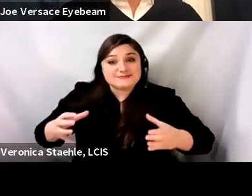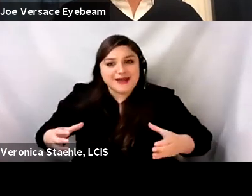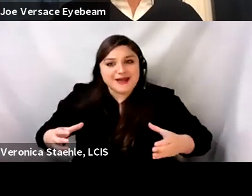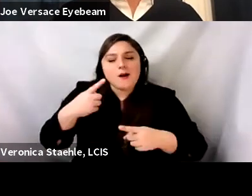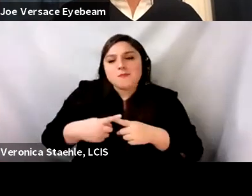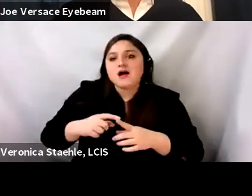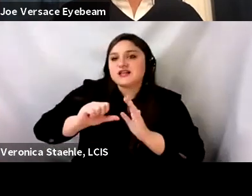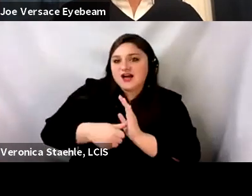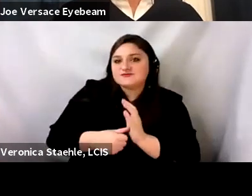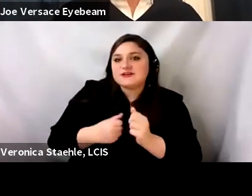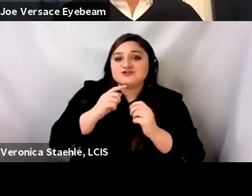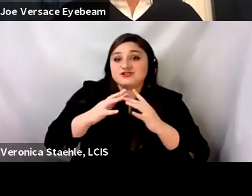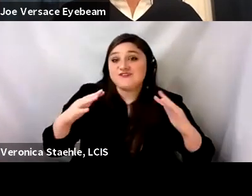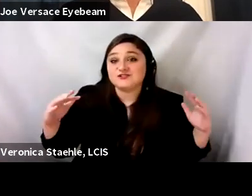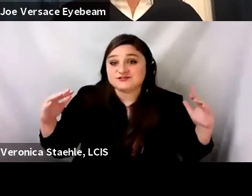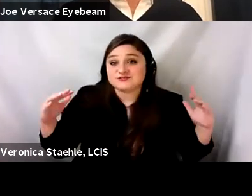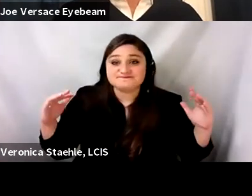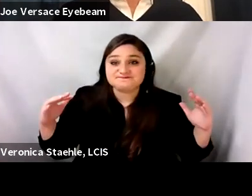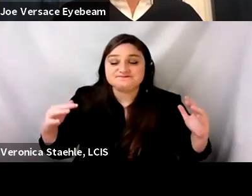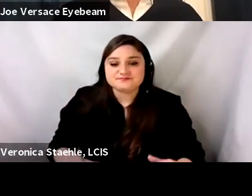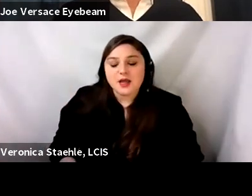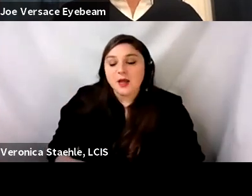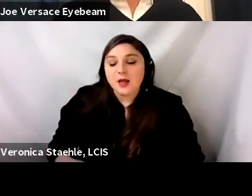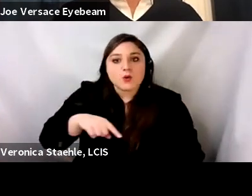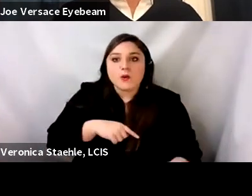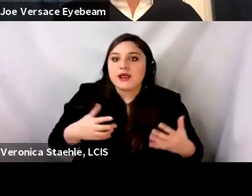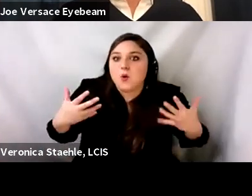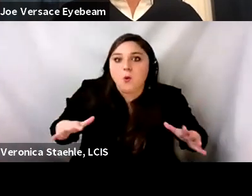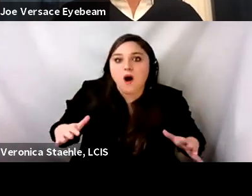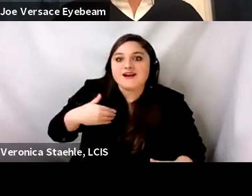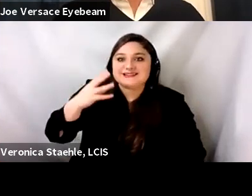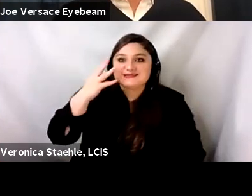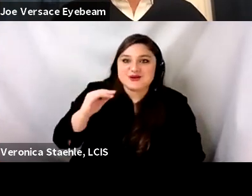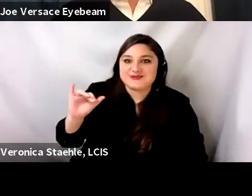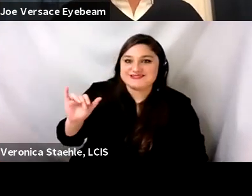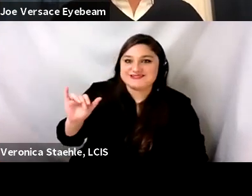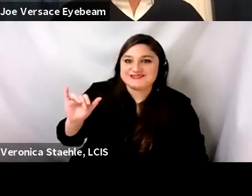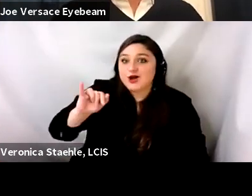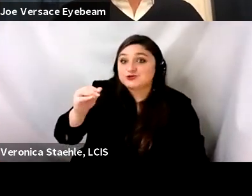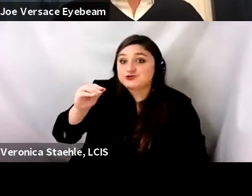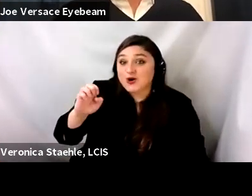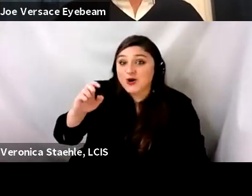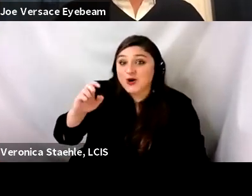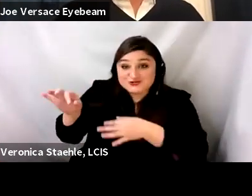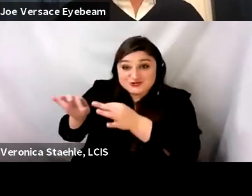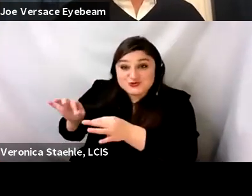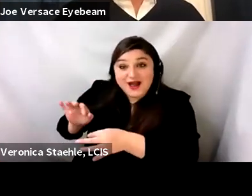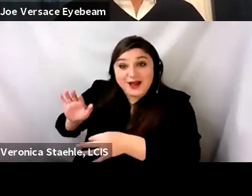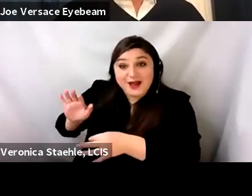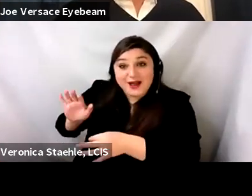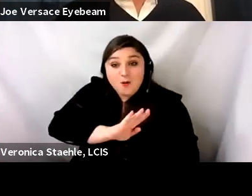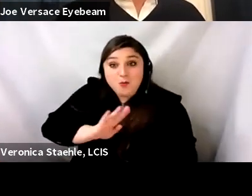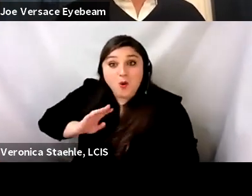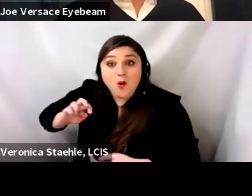to deal with kind of, you know, to make sure that we're not in a situation like Joe, that Joe sort of described where, you know,